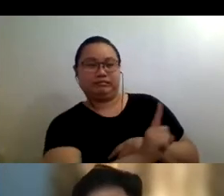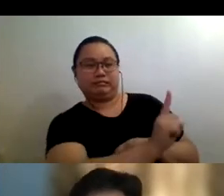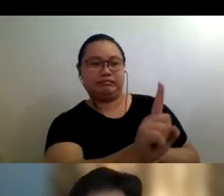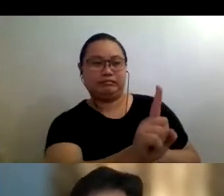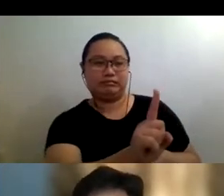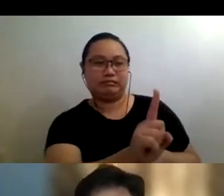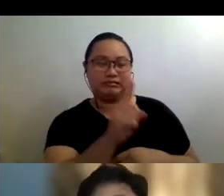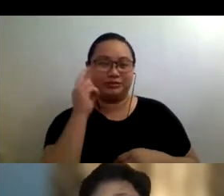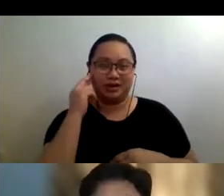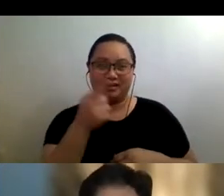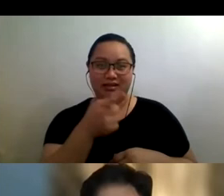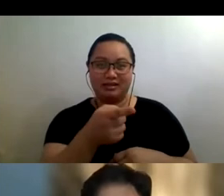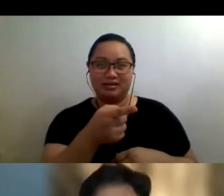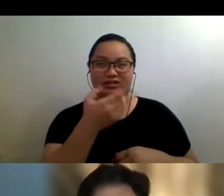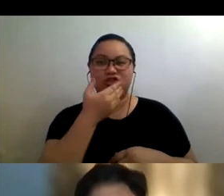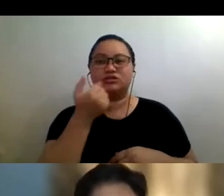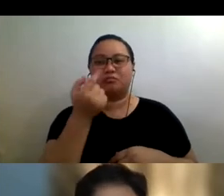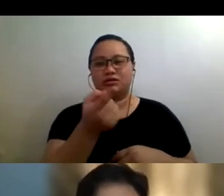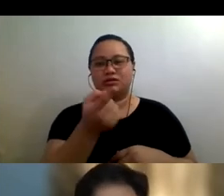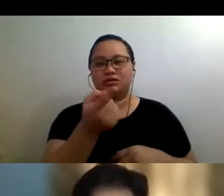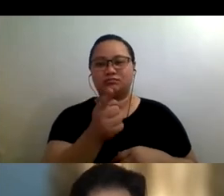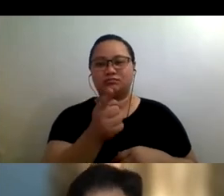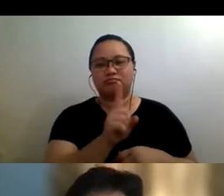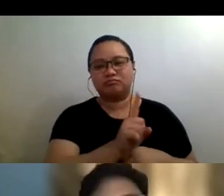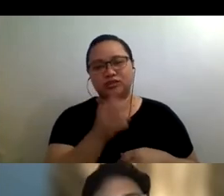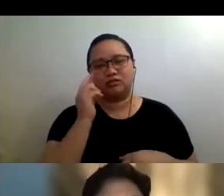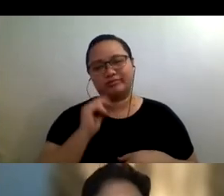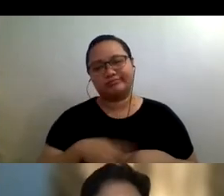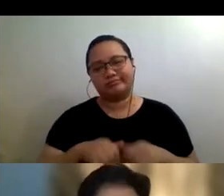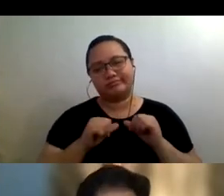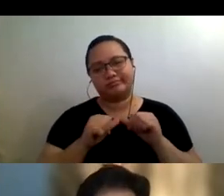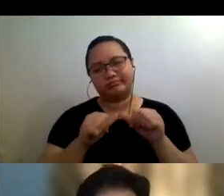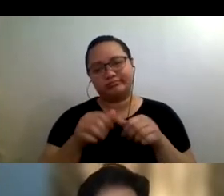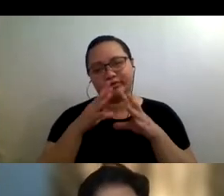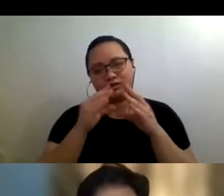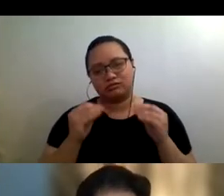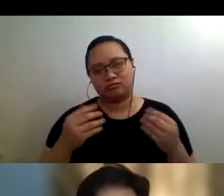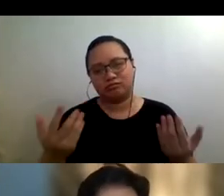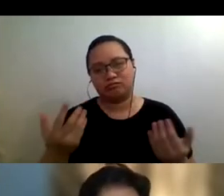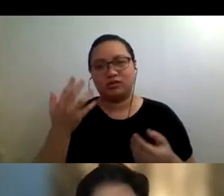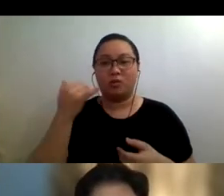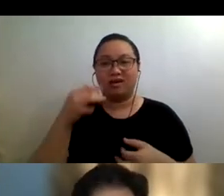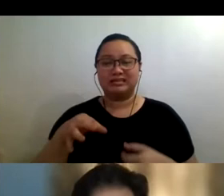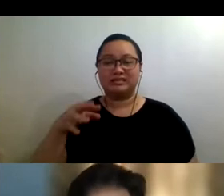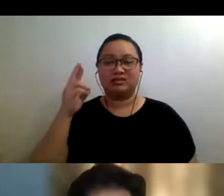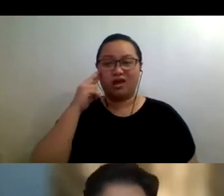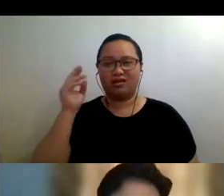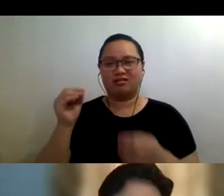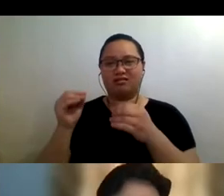movie, she was the best driver for this part of Riley's journey. Sadness allowed Riley to weather her storm.